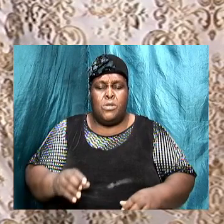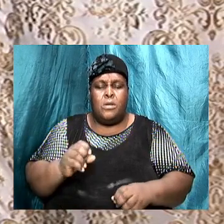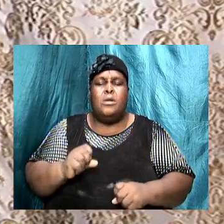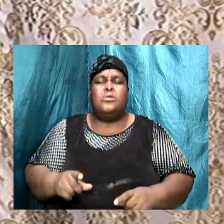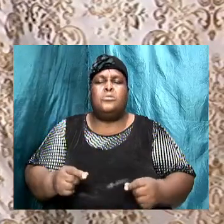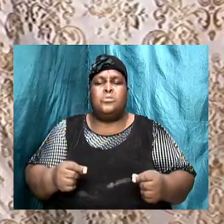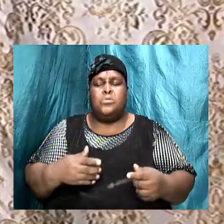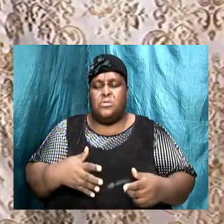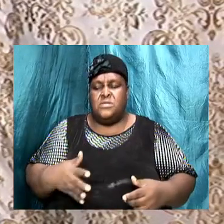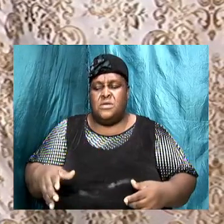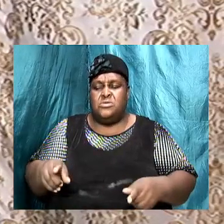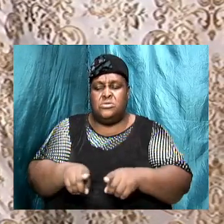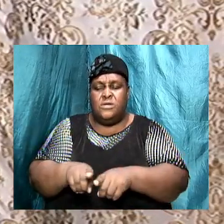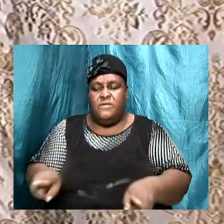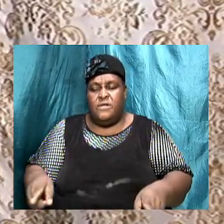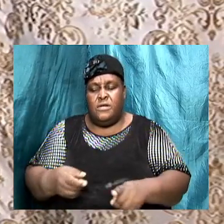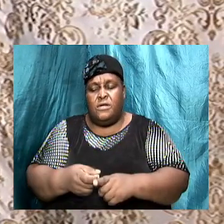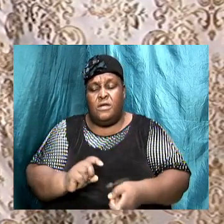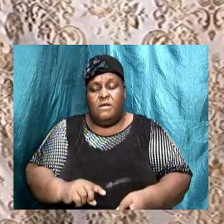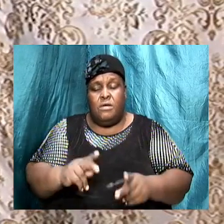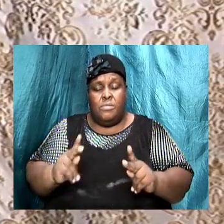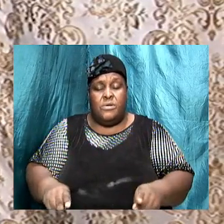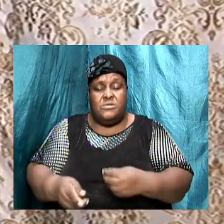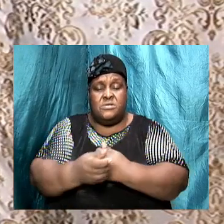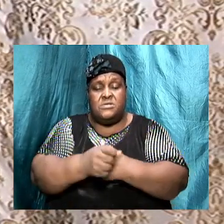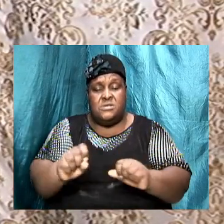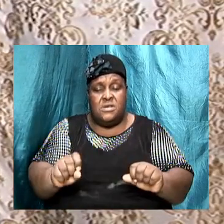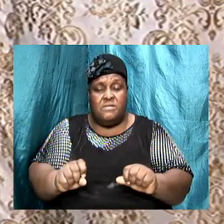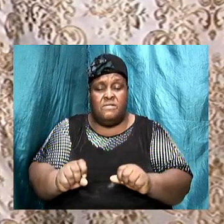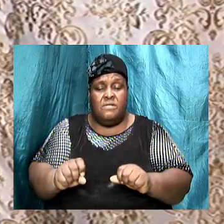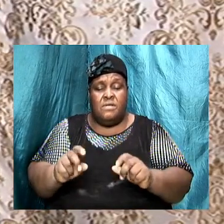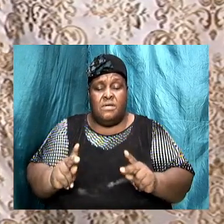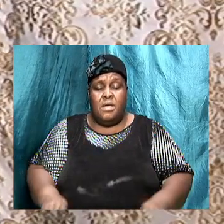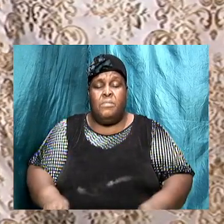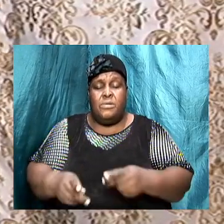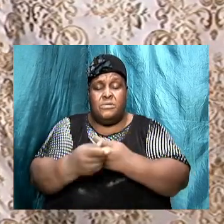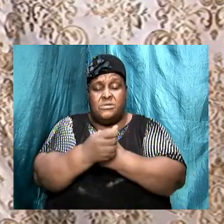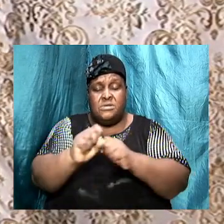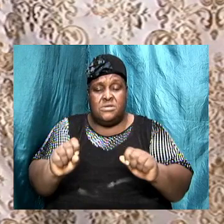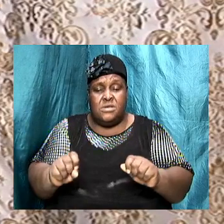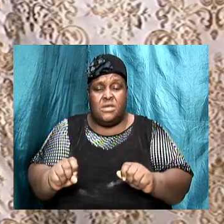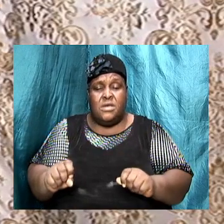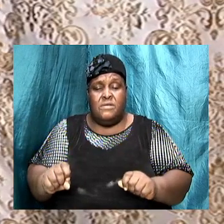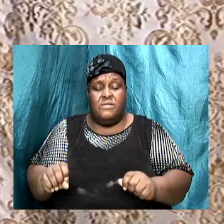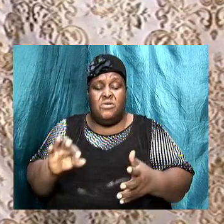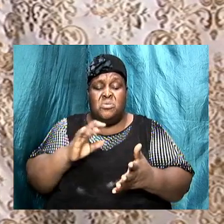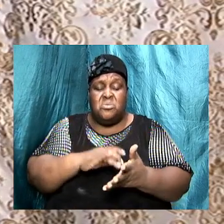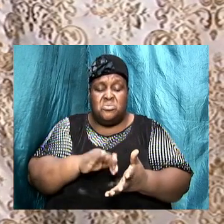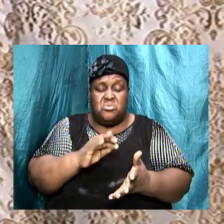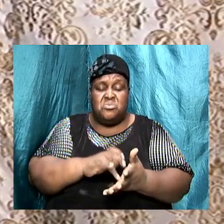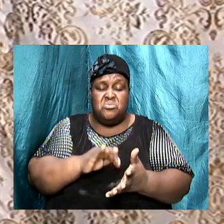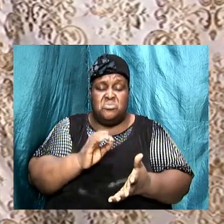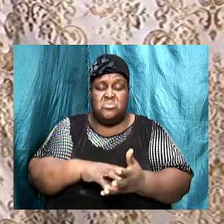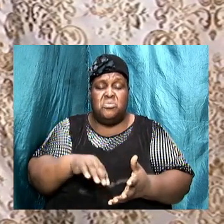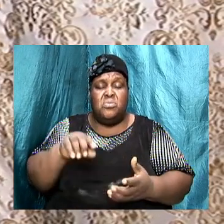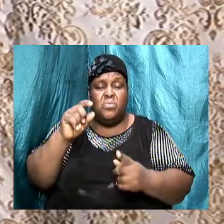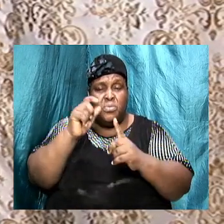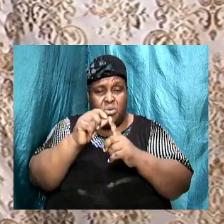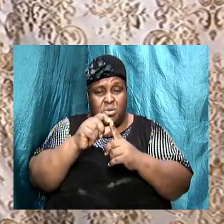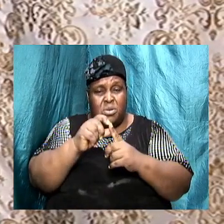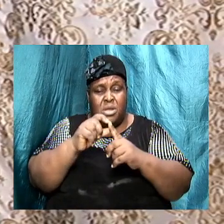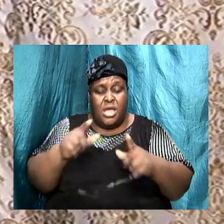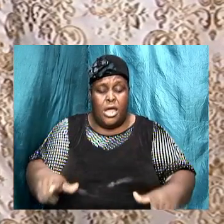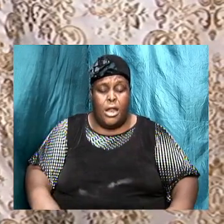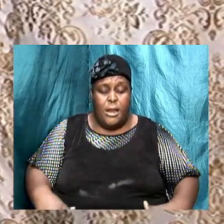a person that is saved. A person that is saved, grounded in the word, and is